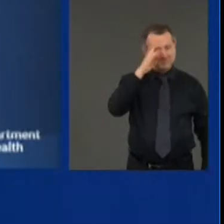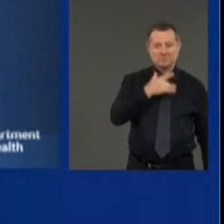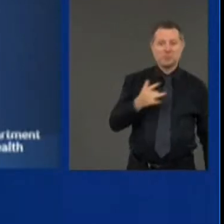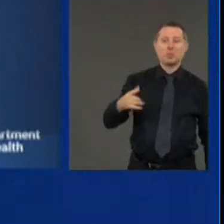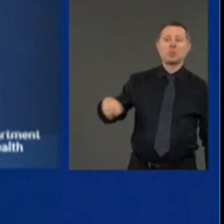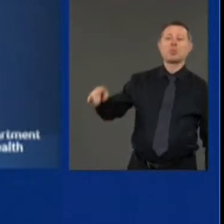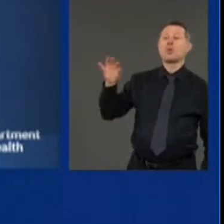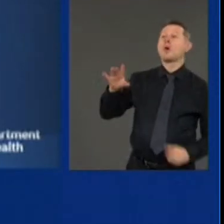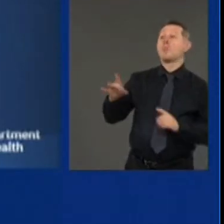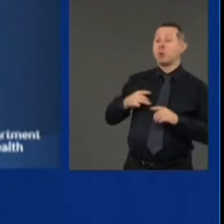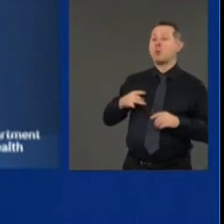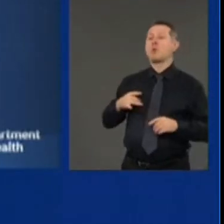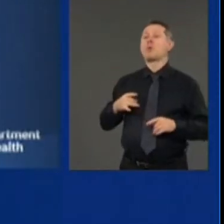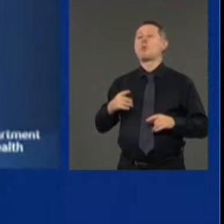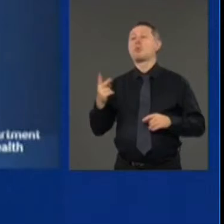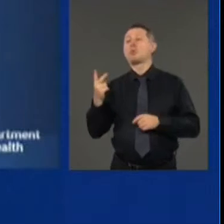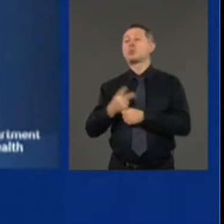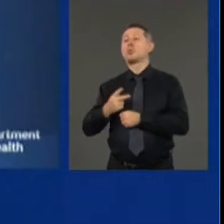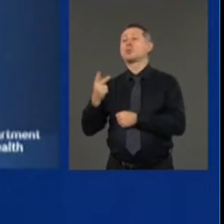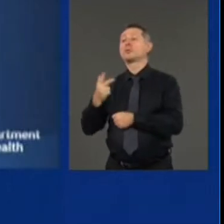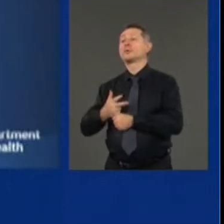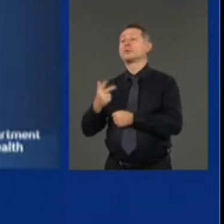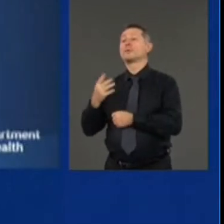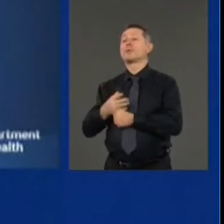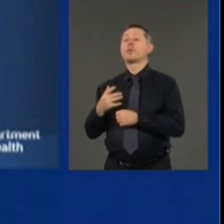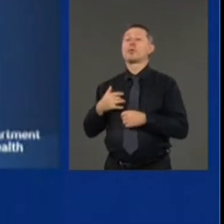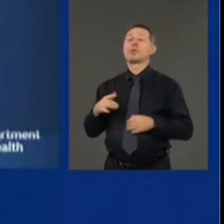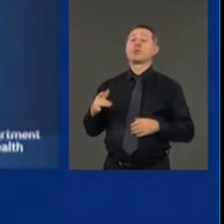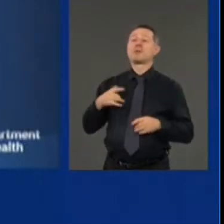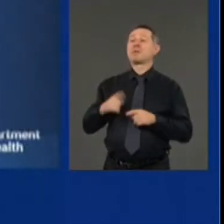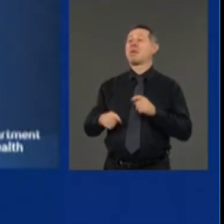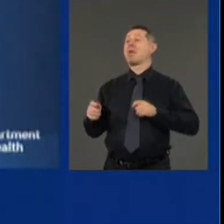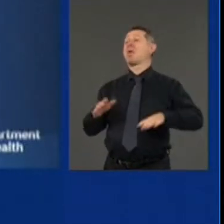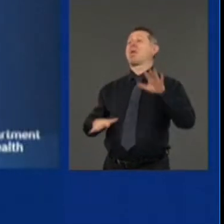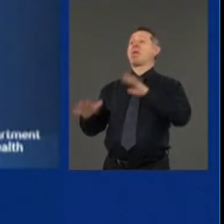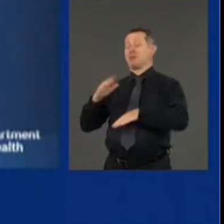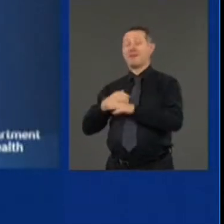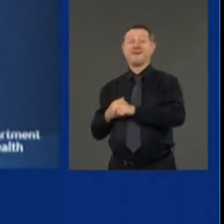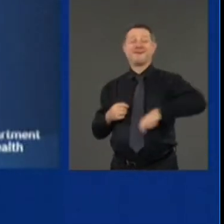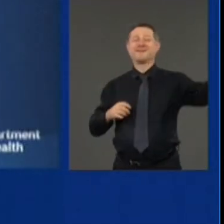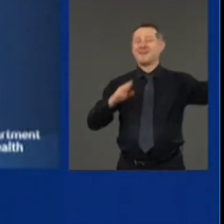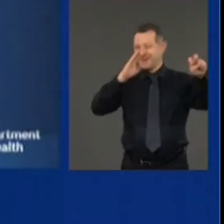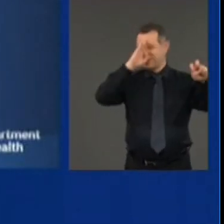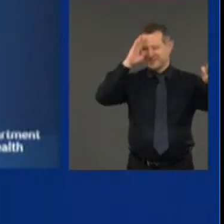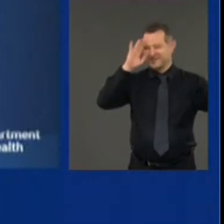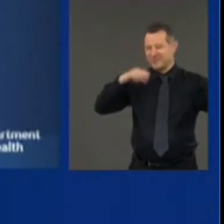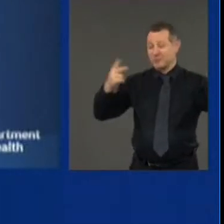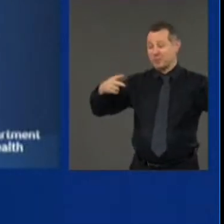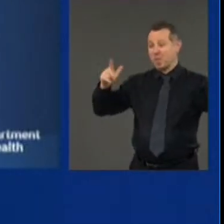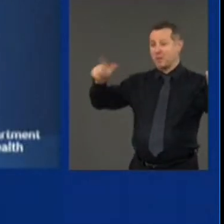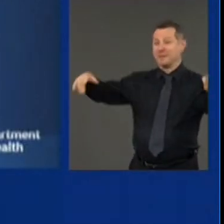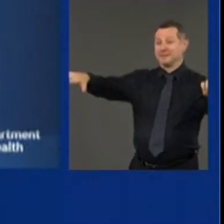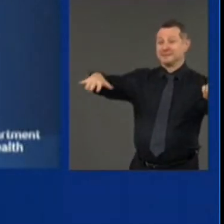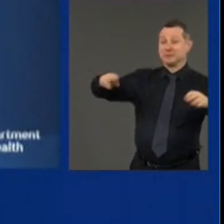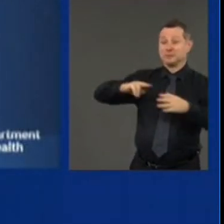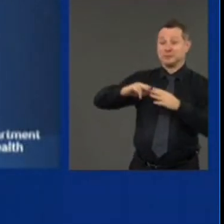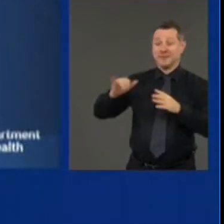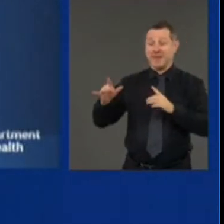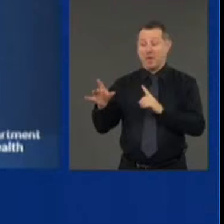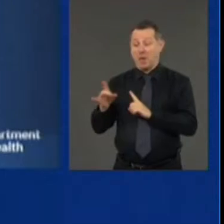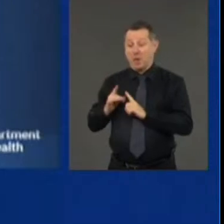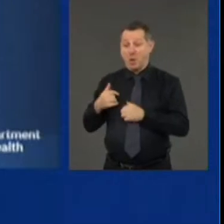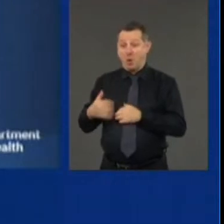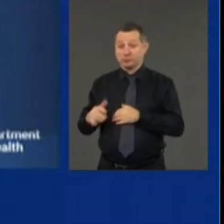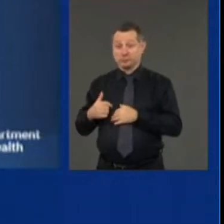few days later that they needed acute care. In those fragile residents, the infectivity clock had already started ticking